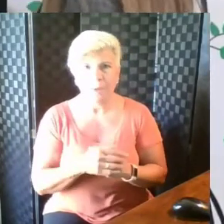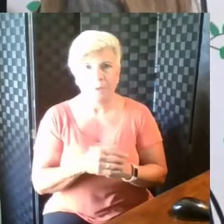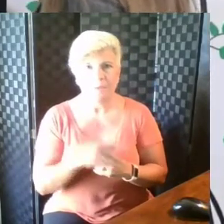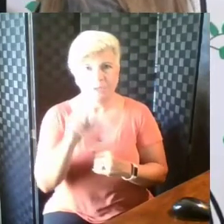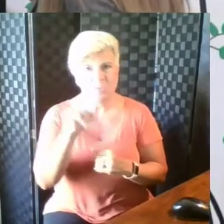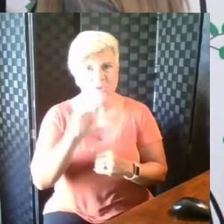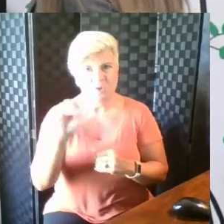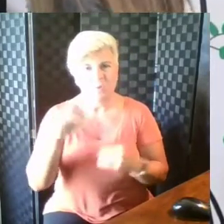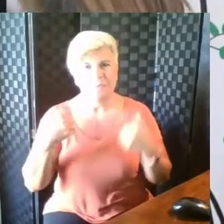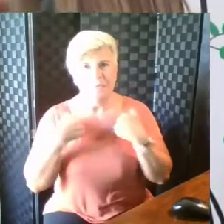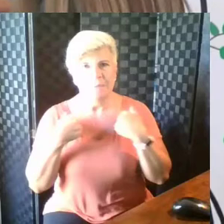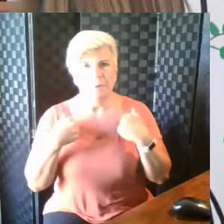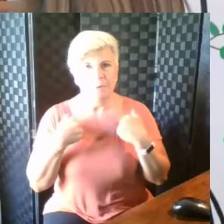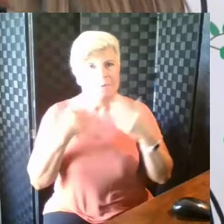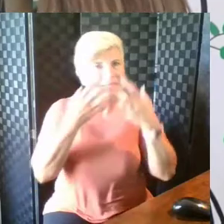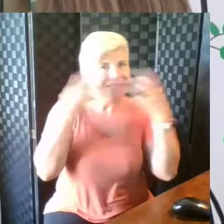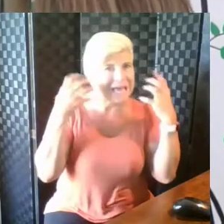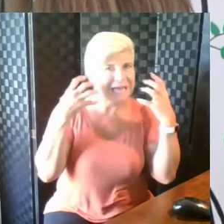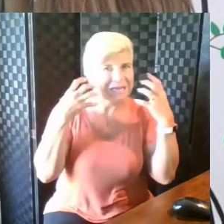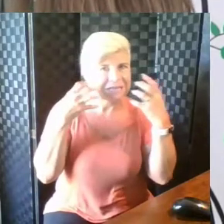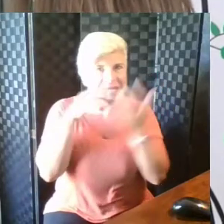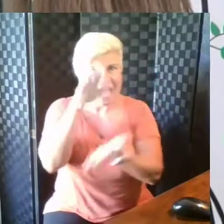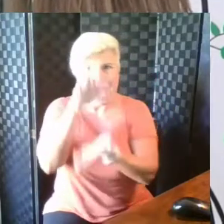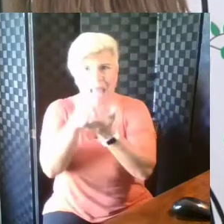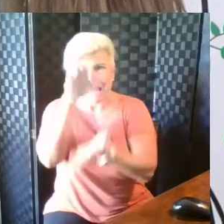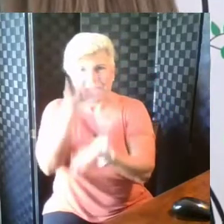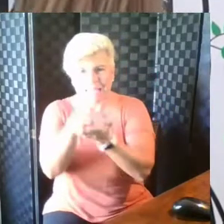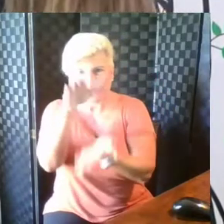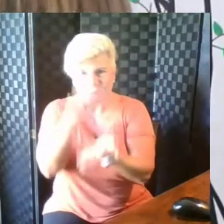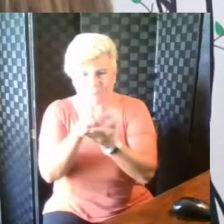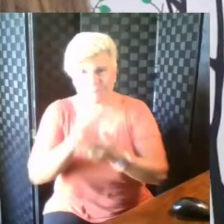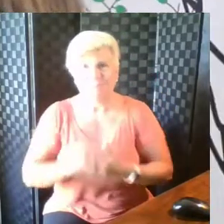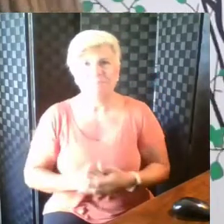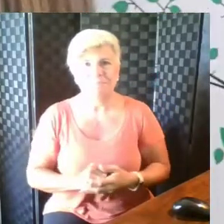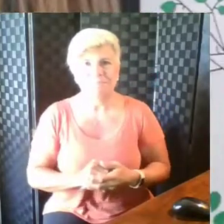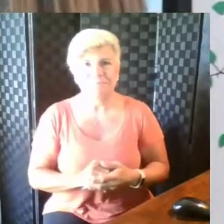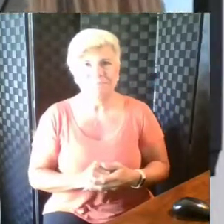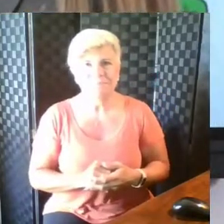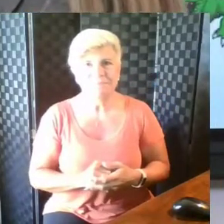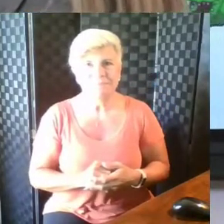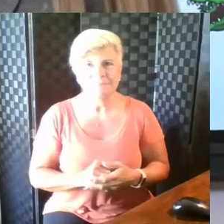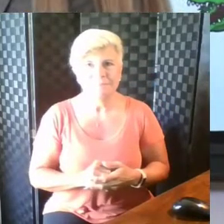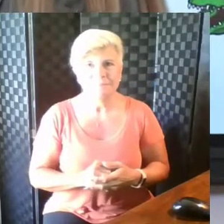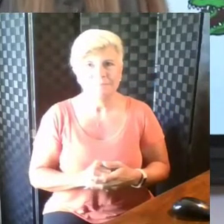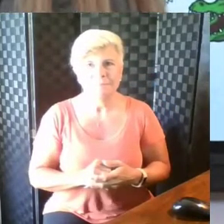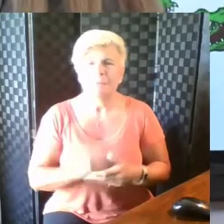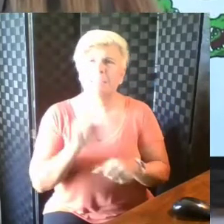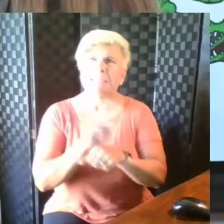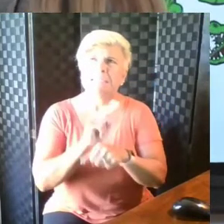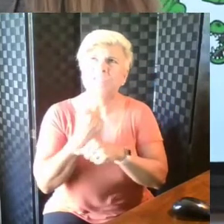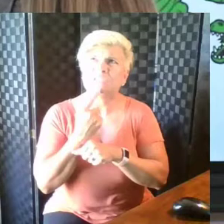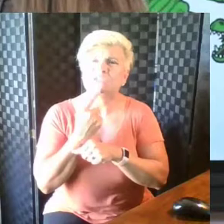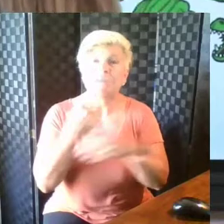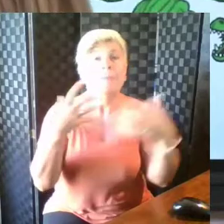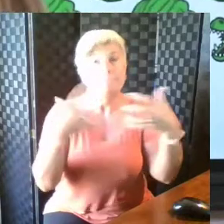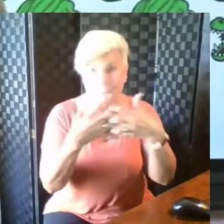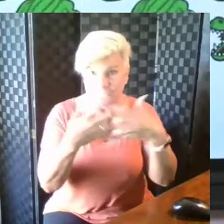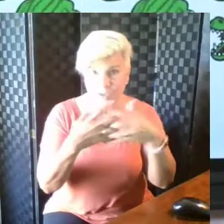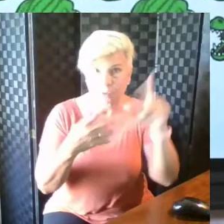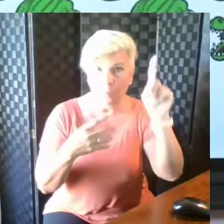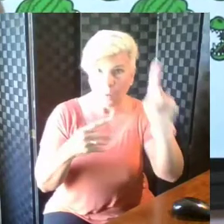zoo animals, we have tigers and alligators. Here we go. Let's use our matching